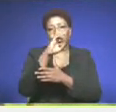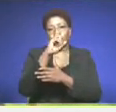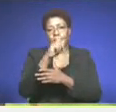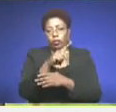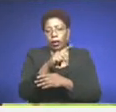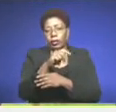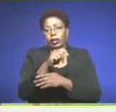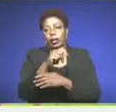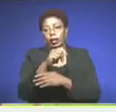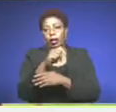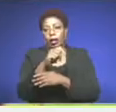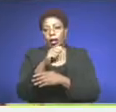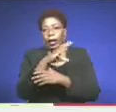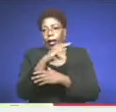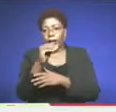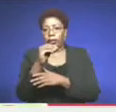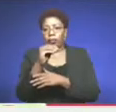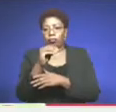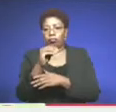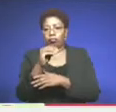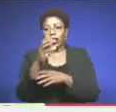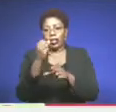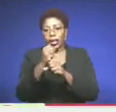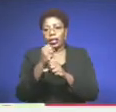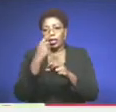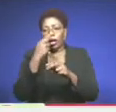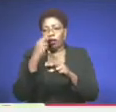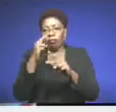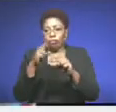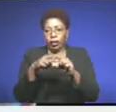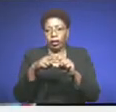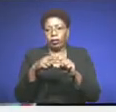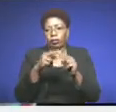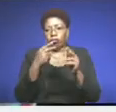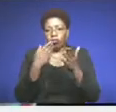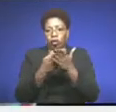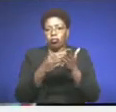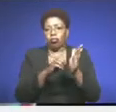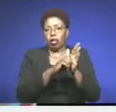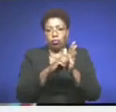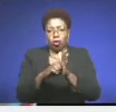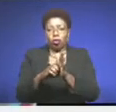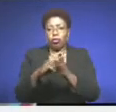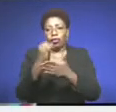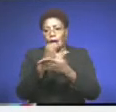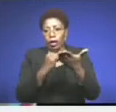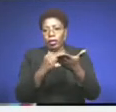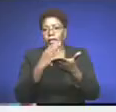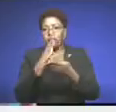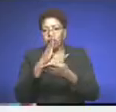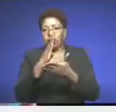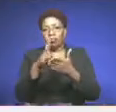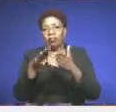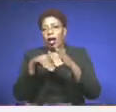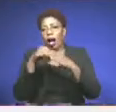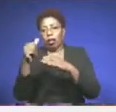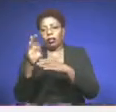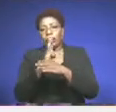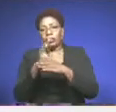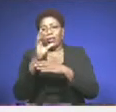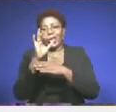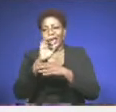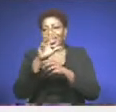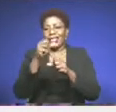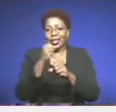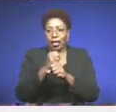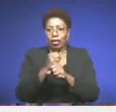noticeable, and, you know, it gets fun. It's a really good exposure for a lot of artists, and me being out of the business for like 8 years,